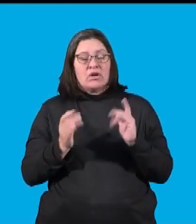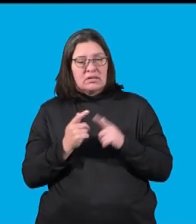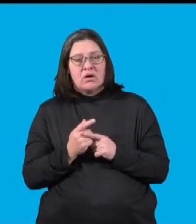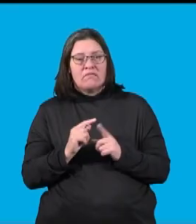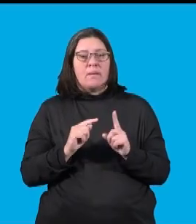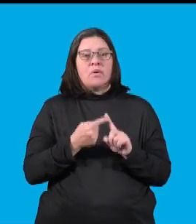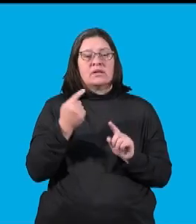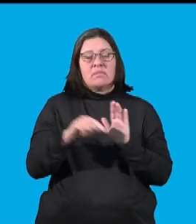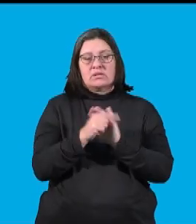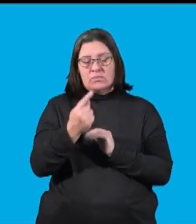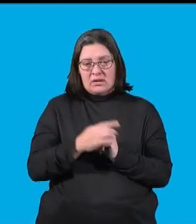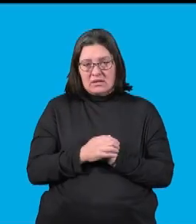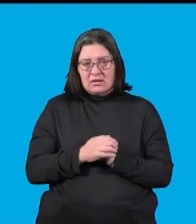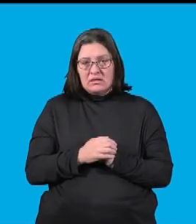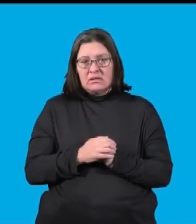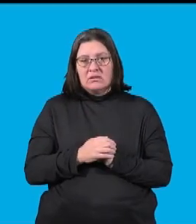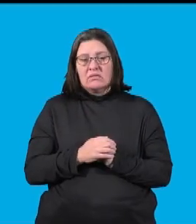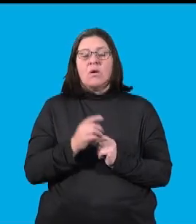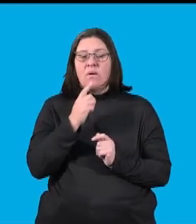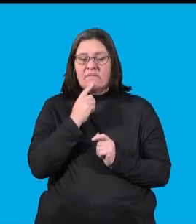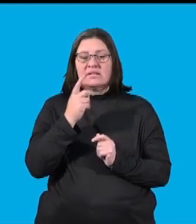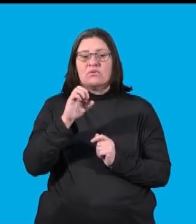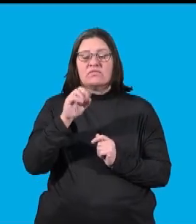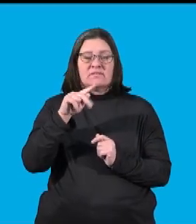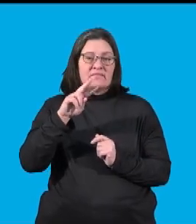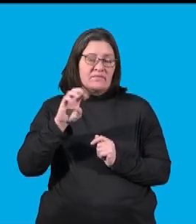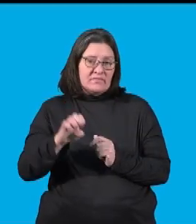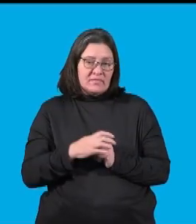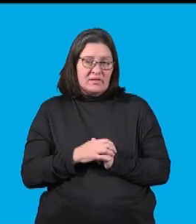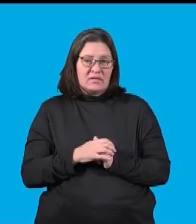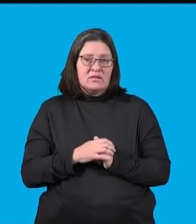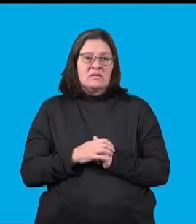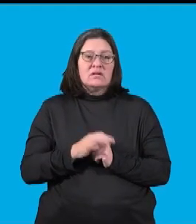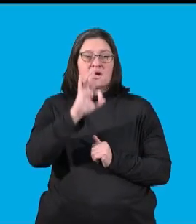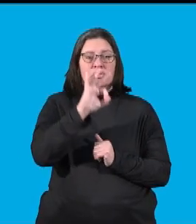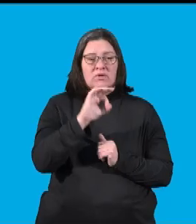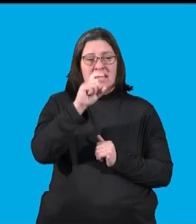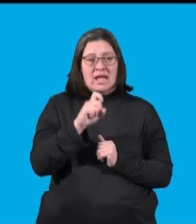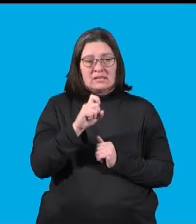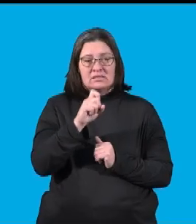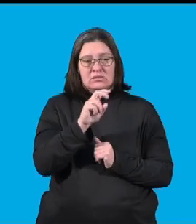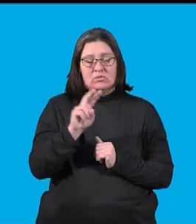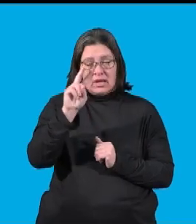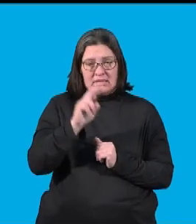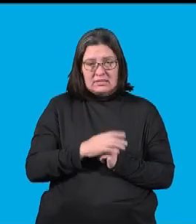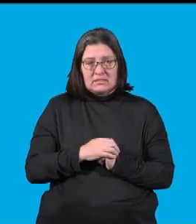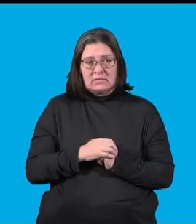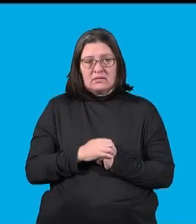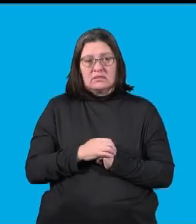the gradient at the point minus 1. So what we need to do is we take the derivative. So we get 3x squared